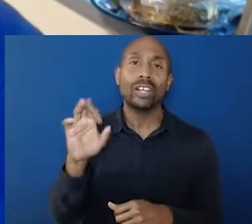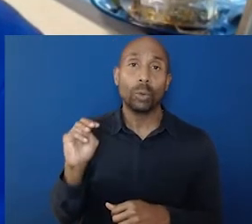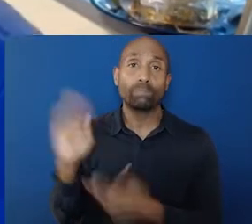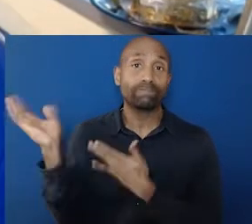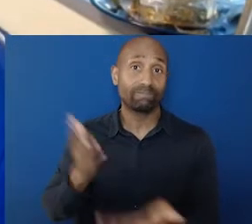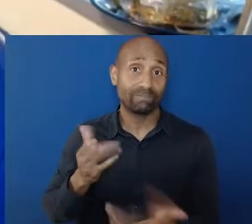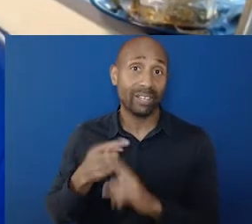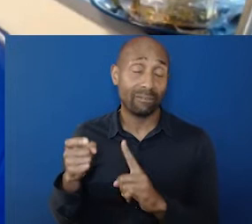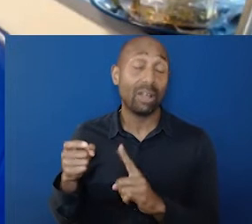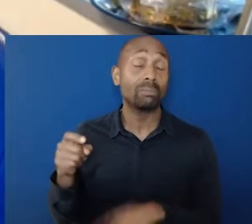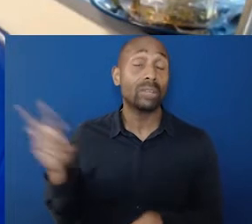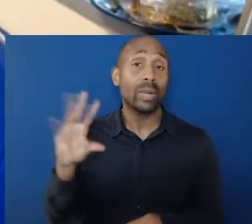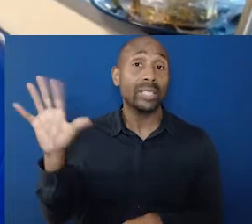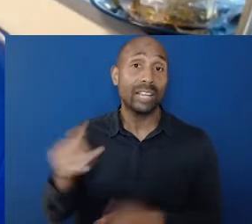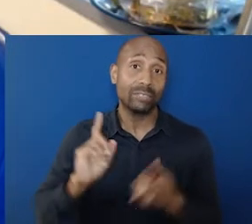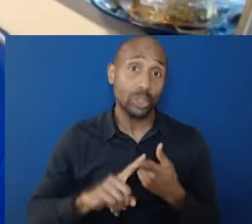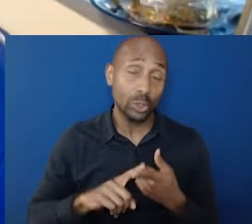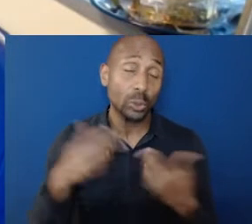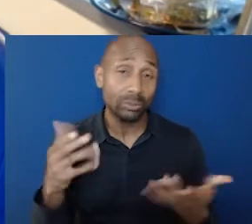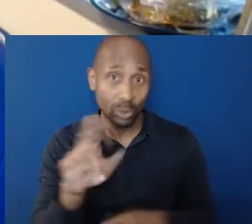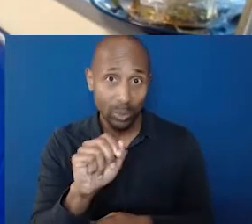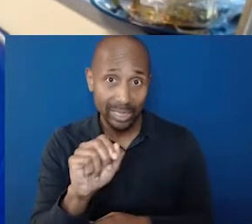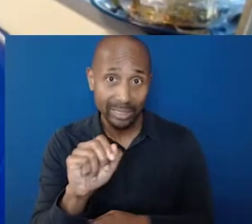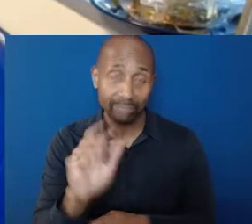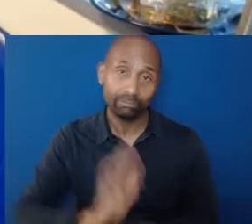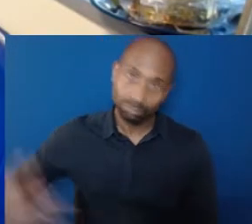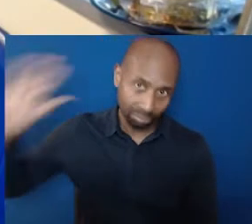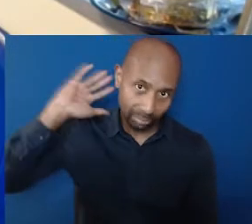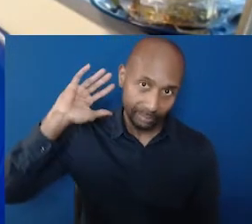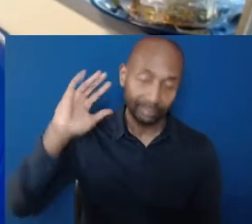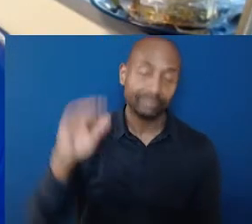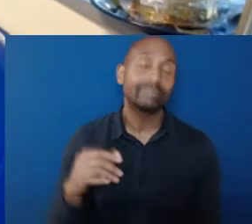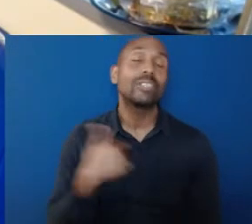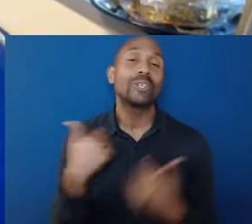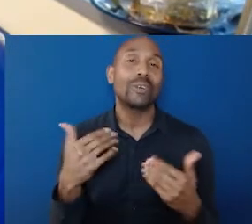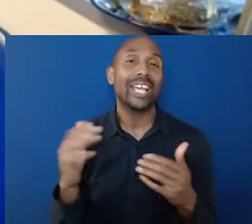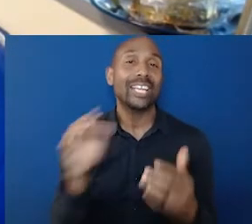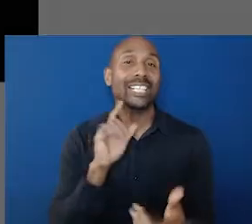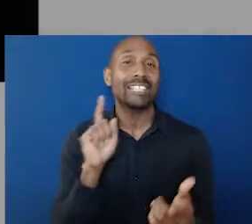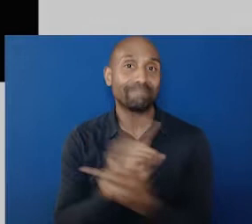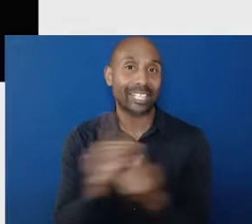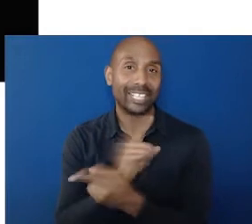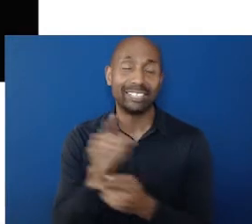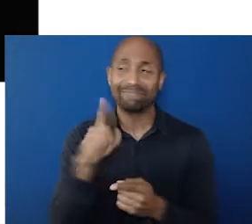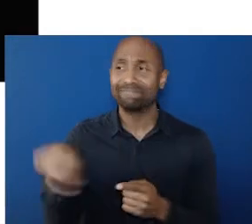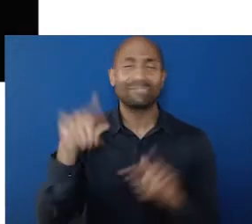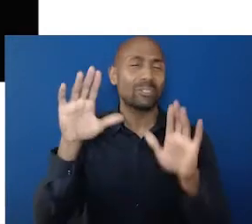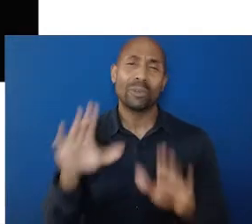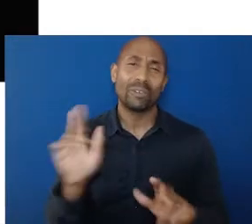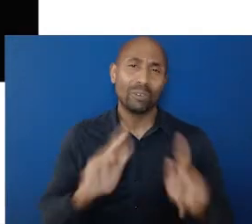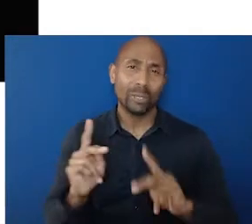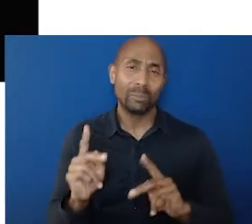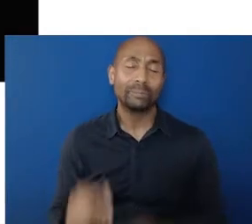Atlantic. And we are about to meet these wonderful people, but we wanted to